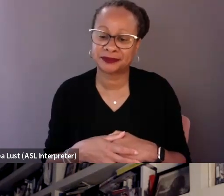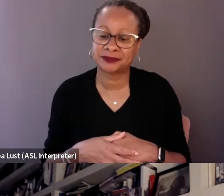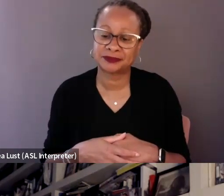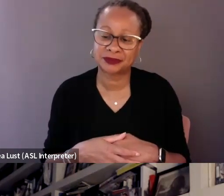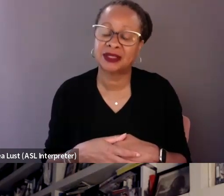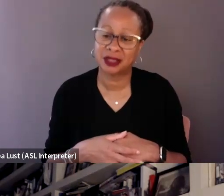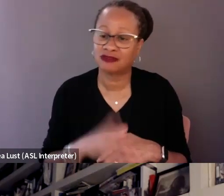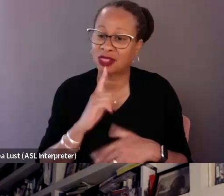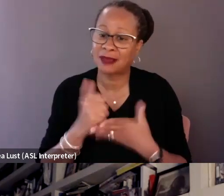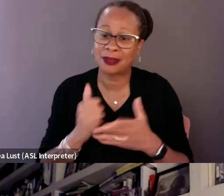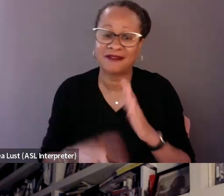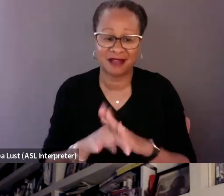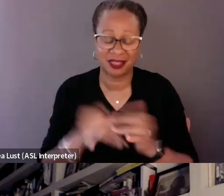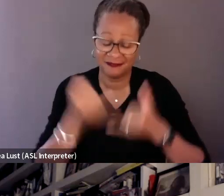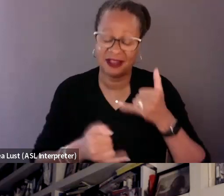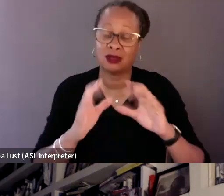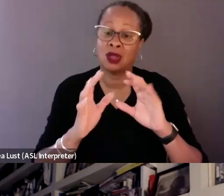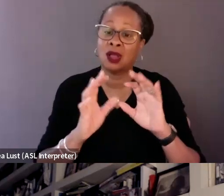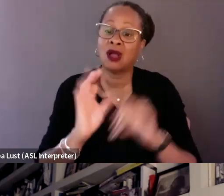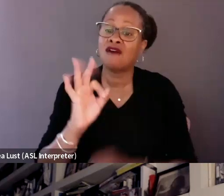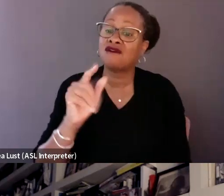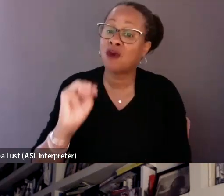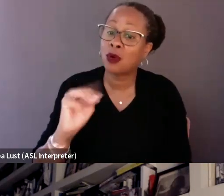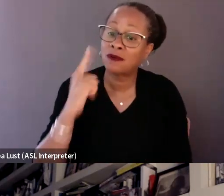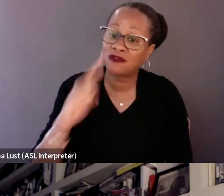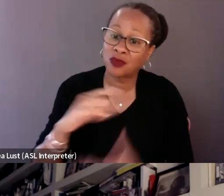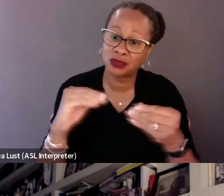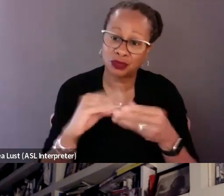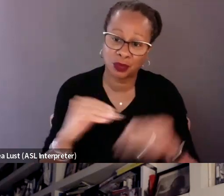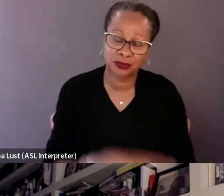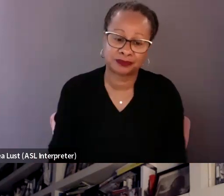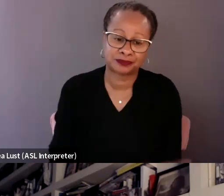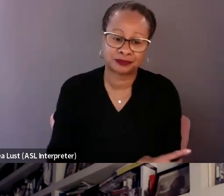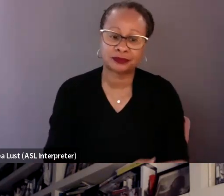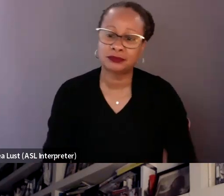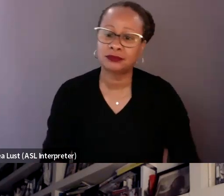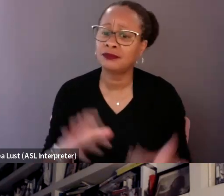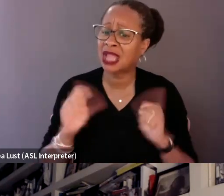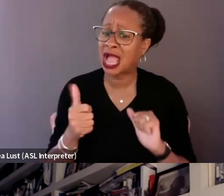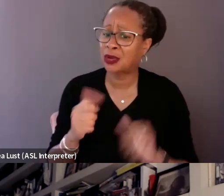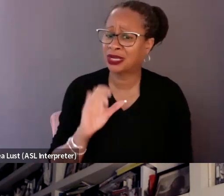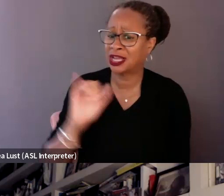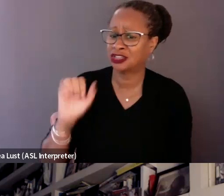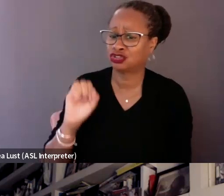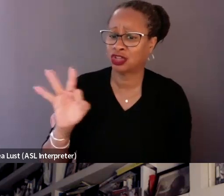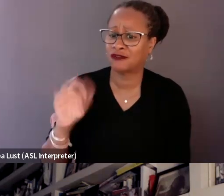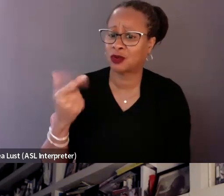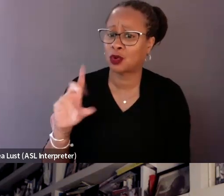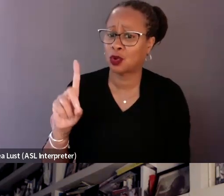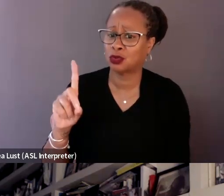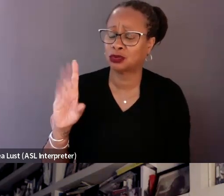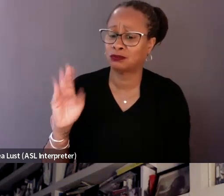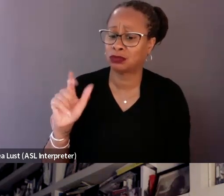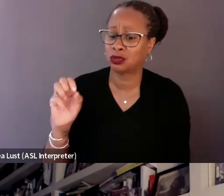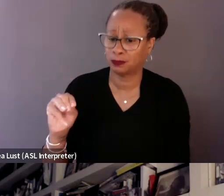form for the story. And did you enjoy? How did Jeff Goldblum get involved, and what was it like to work with him?